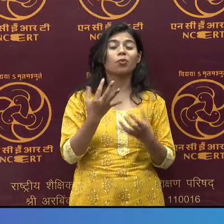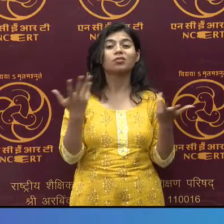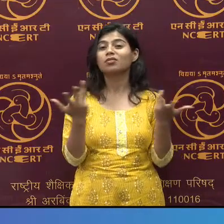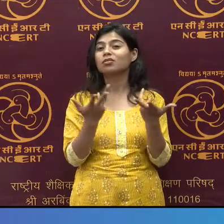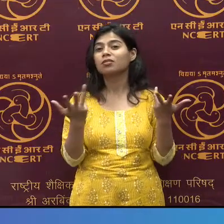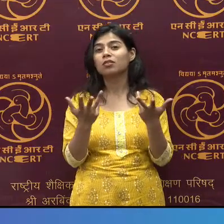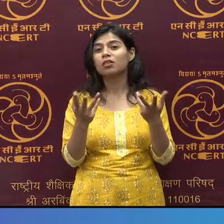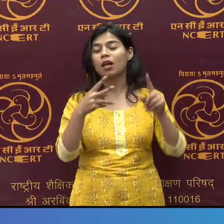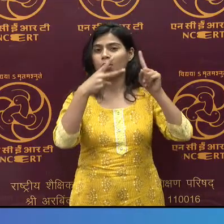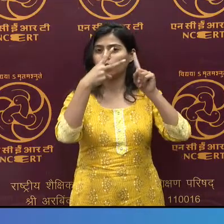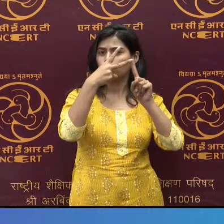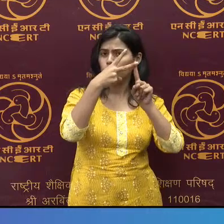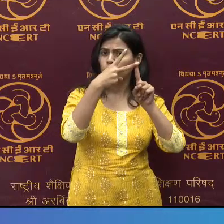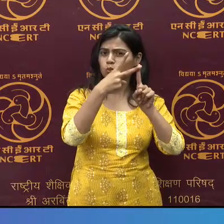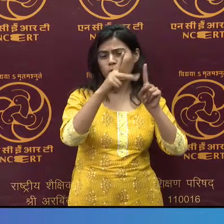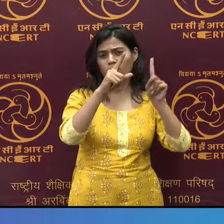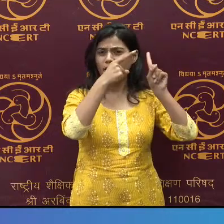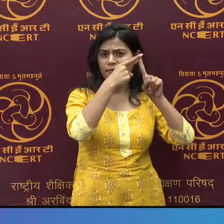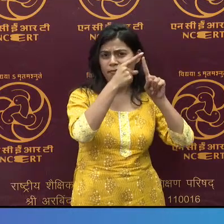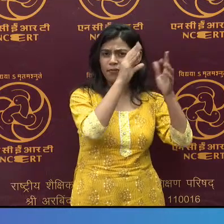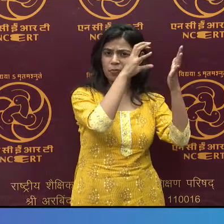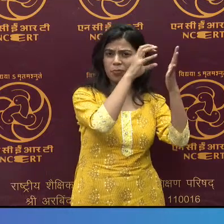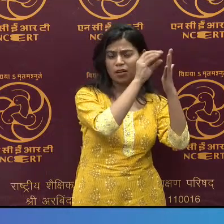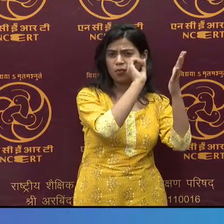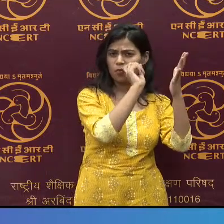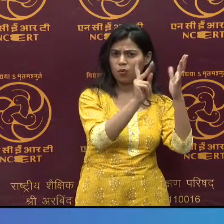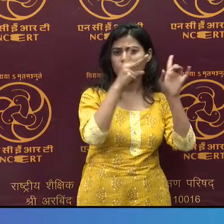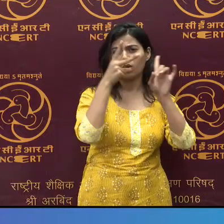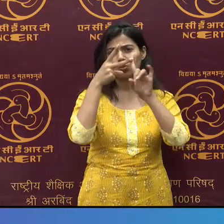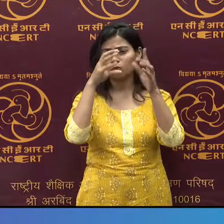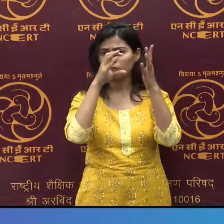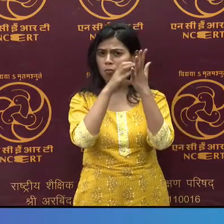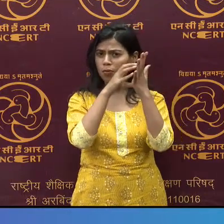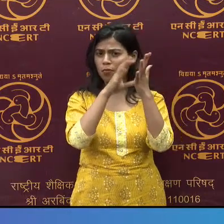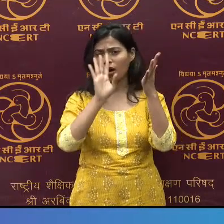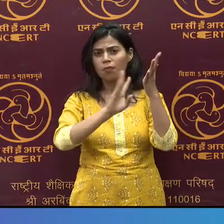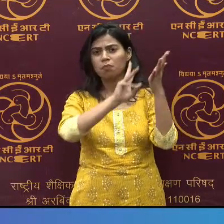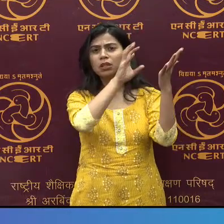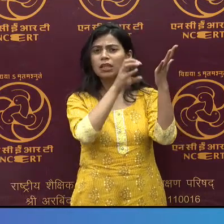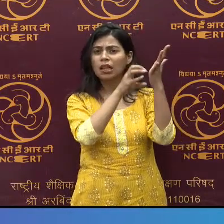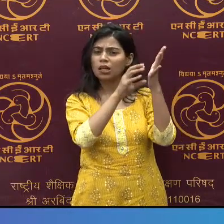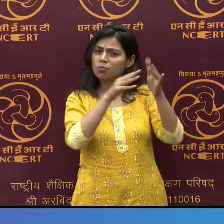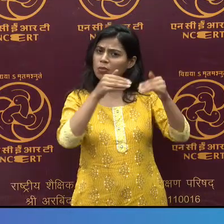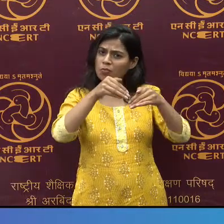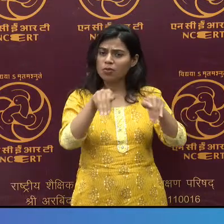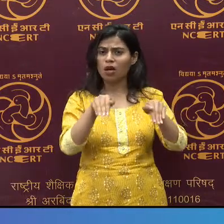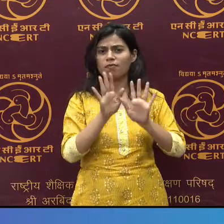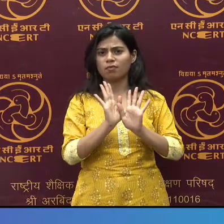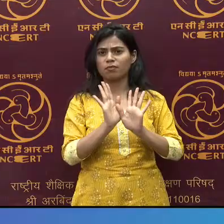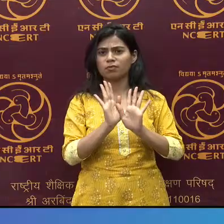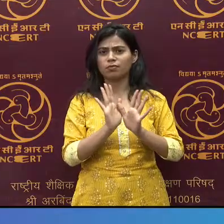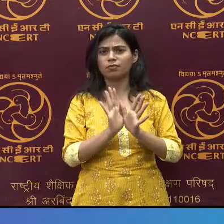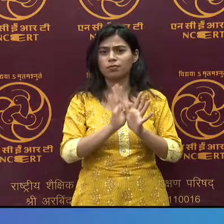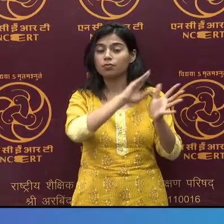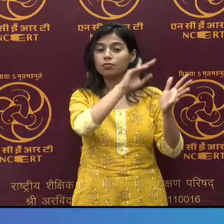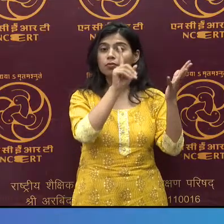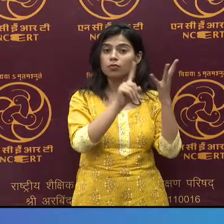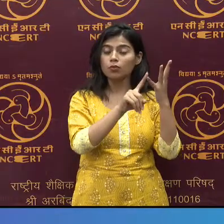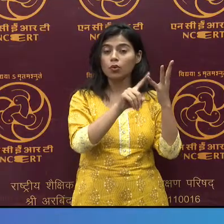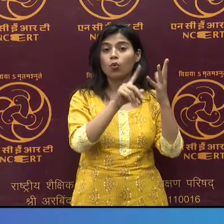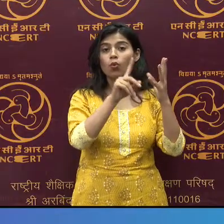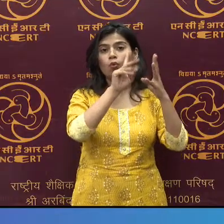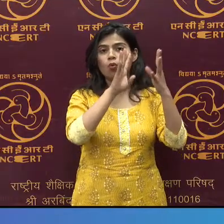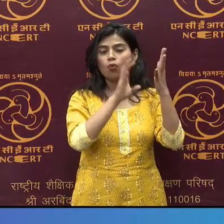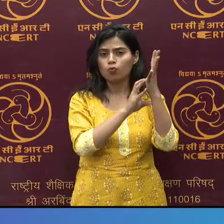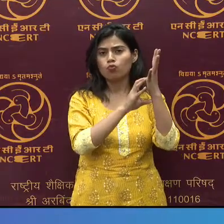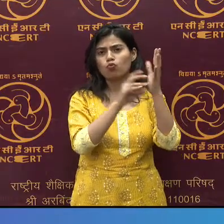is in paragraph 2, which has the maximum length. Right. Then paragraph 3 has the maximum length. Concluding and introductory paragraphs are usually 3